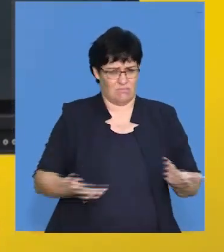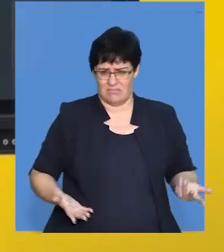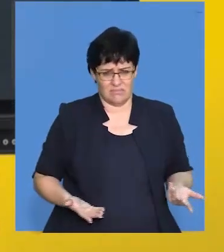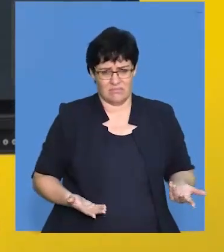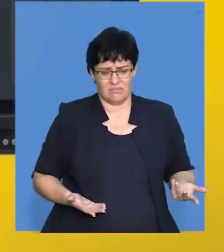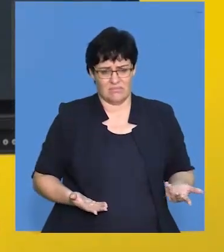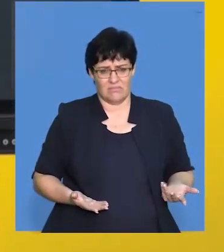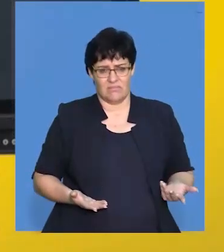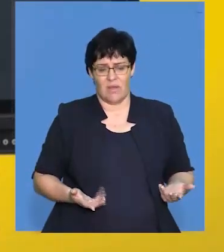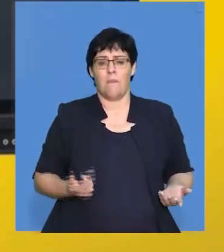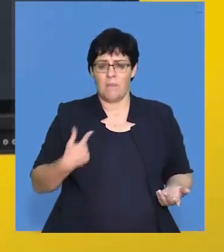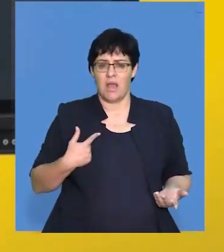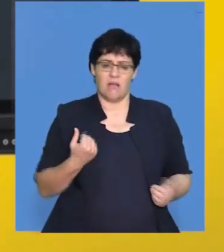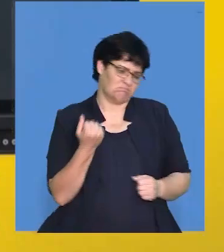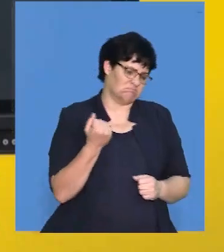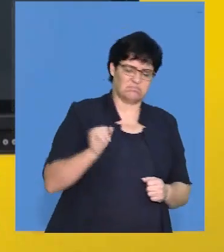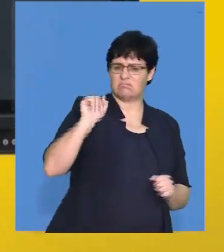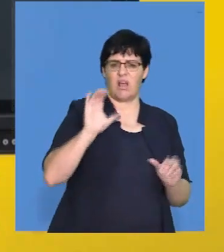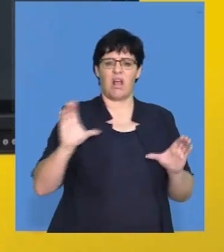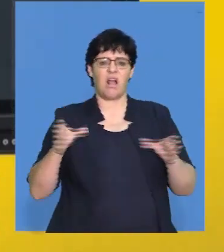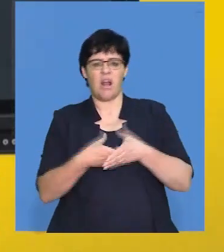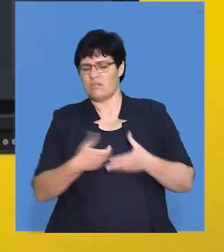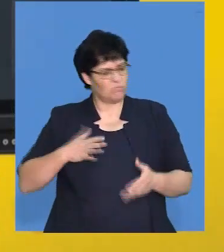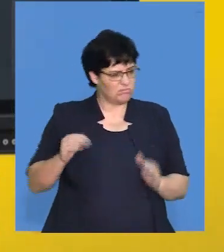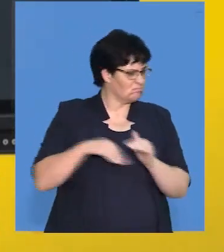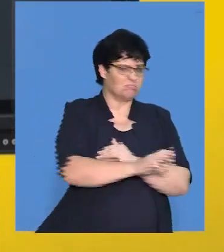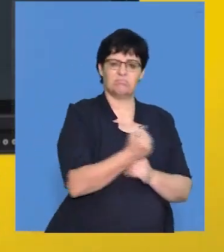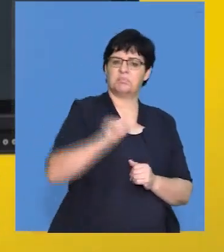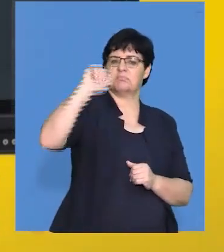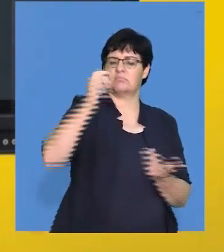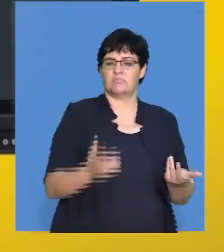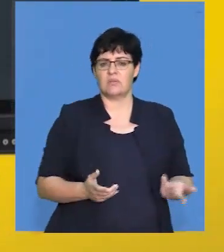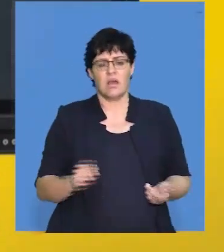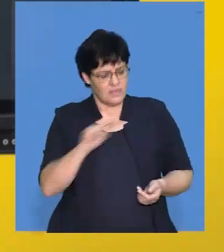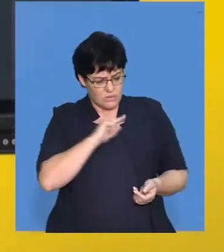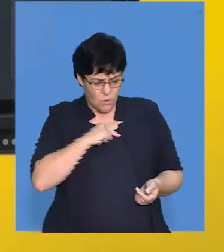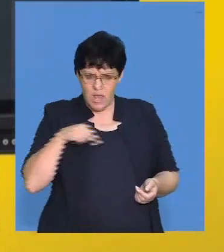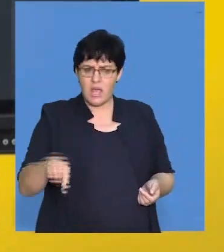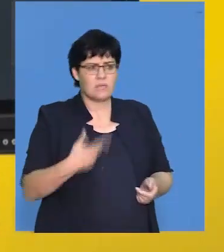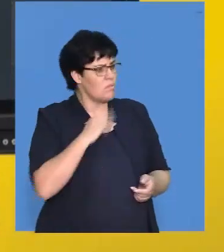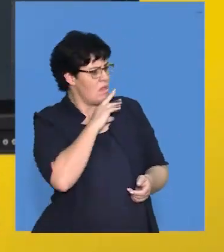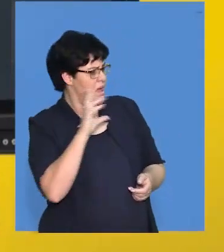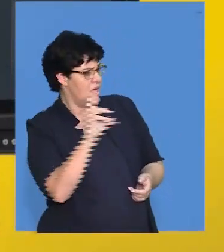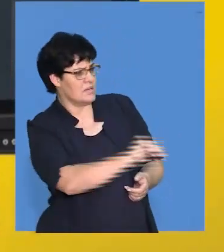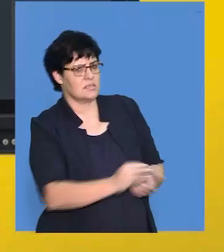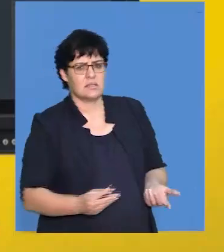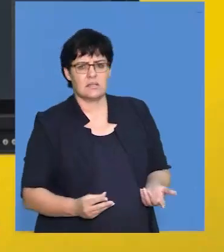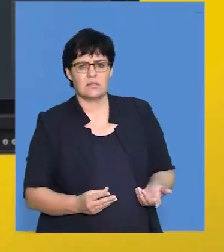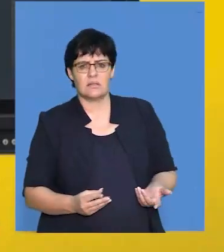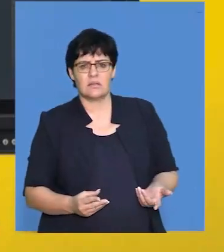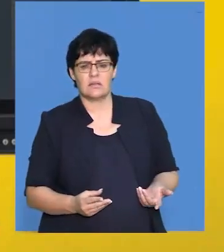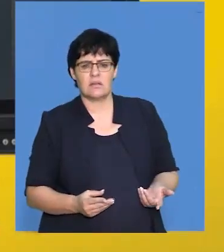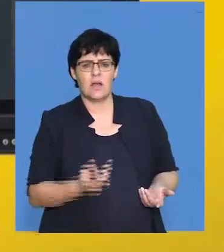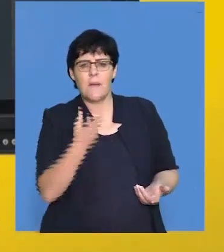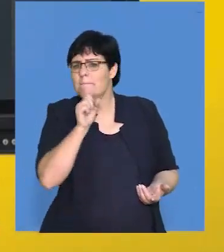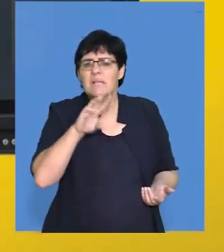He actually wants to boycott classes. So that is why Isabel will ask, but